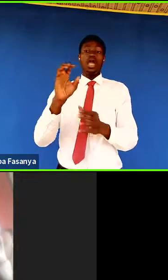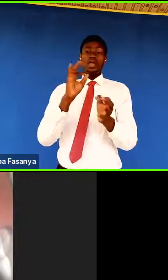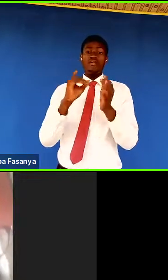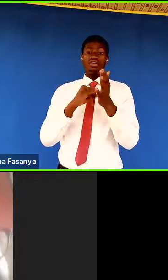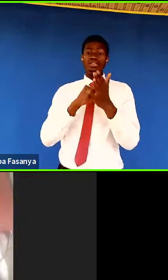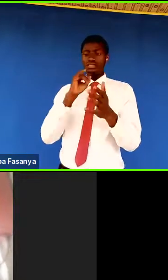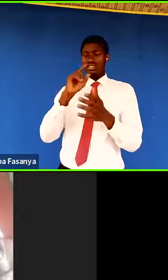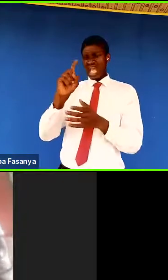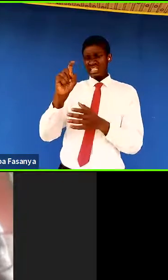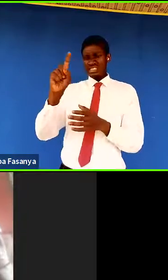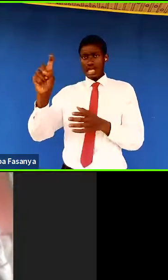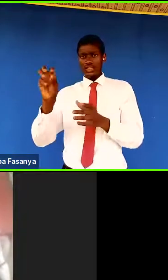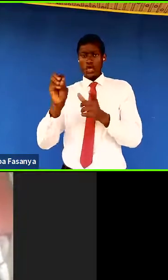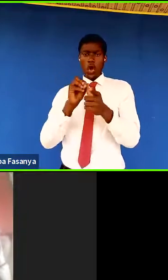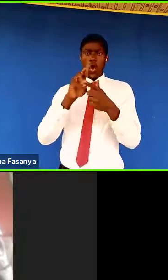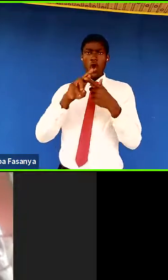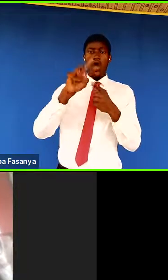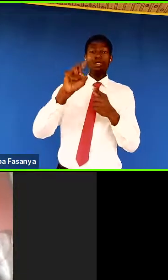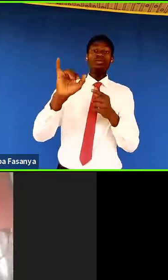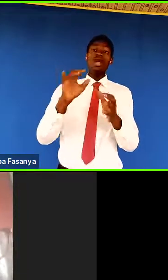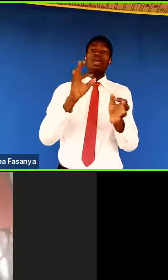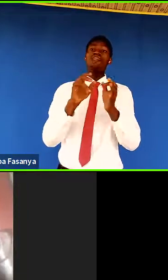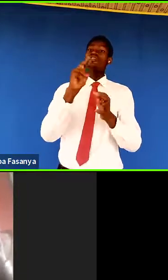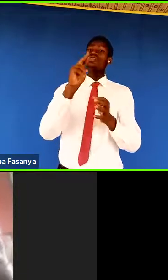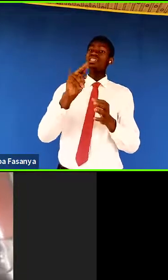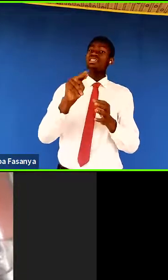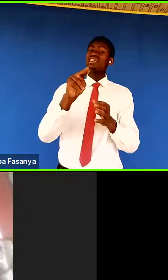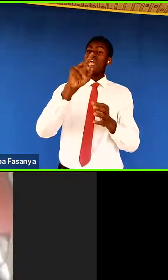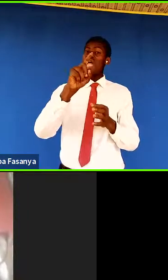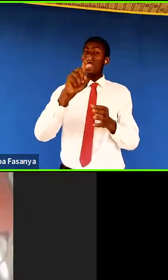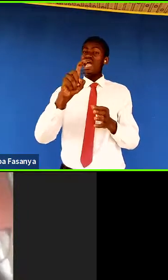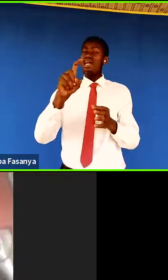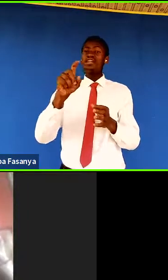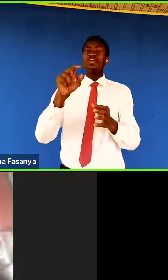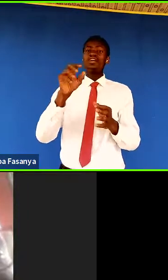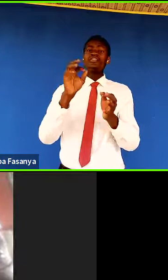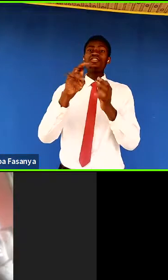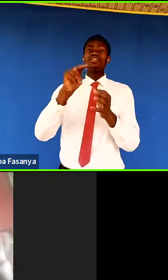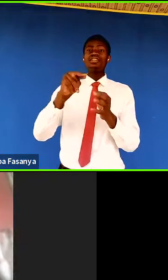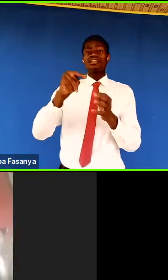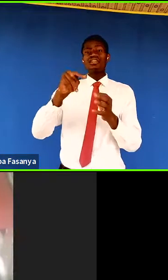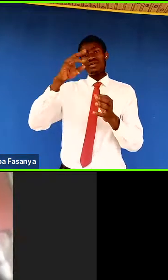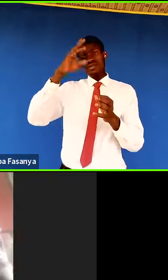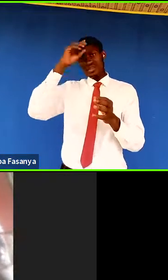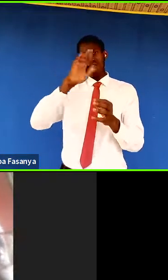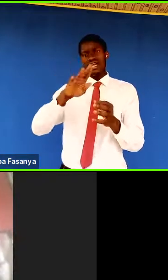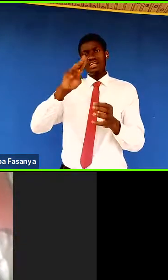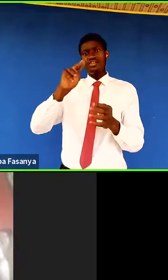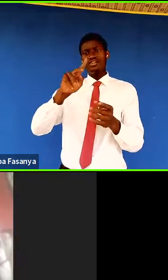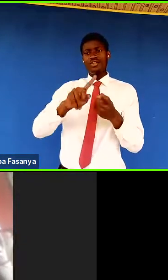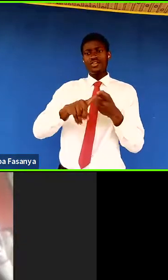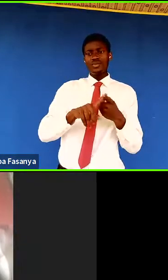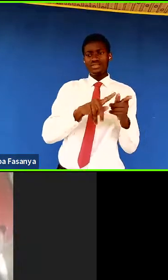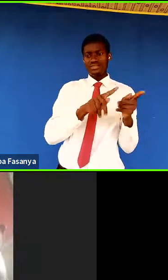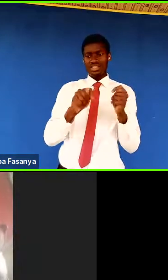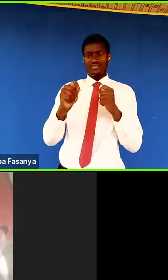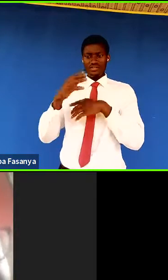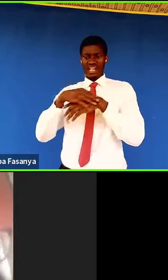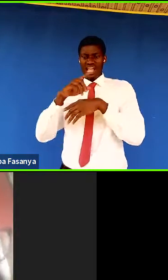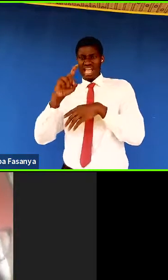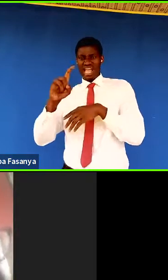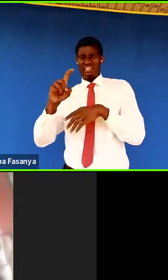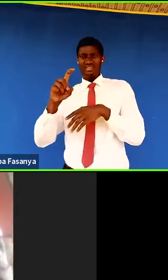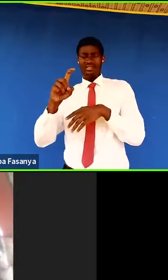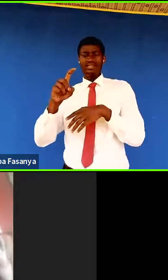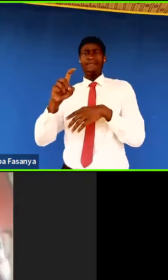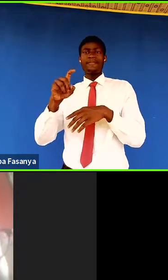XY. So if you are looking for a male child, you put the XY, you transfer the XY back into the woman's womb. And if you are looking